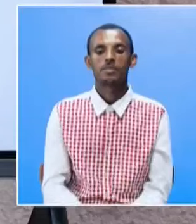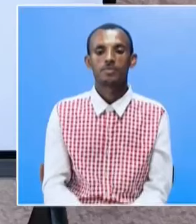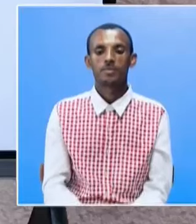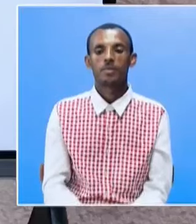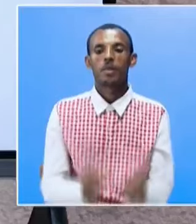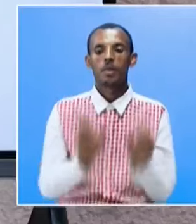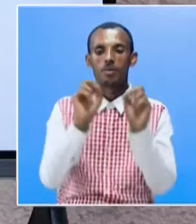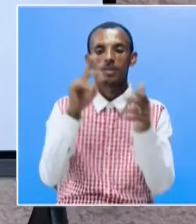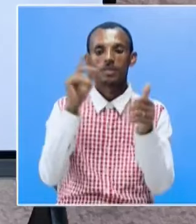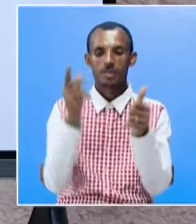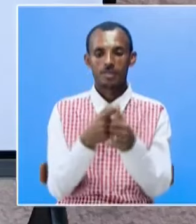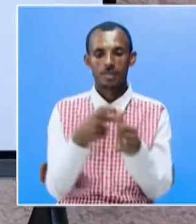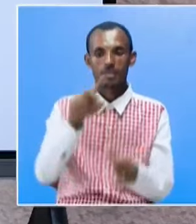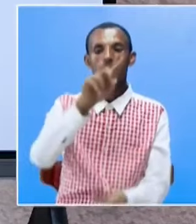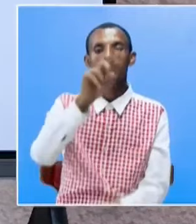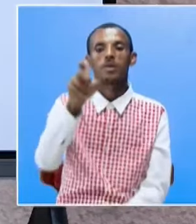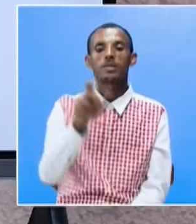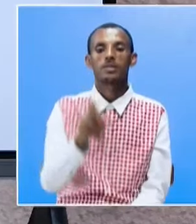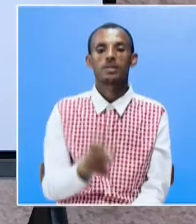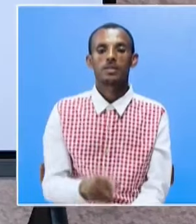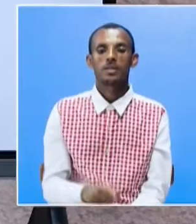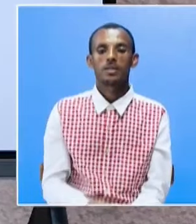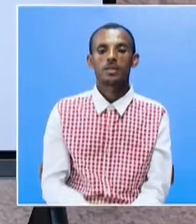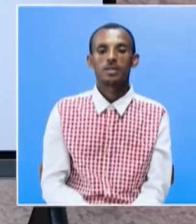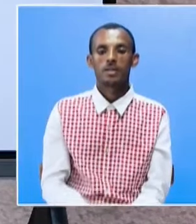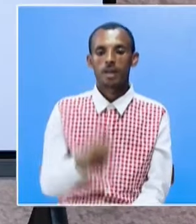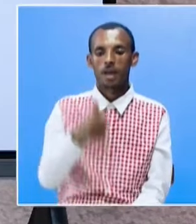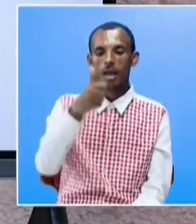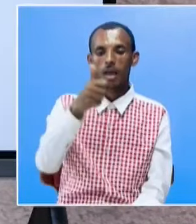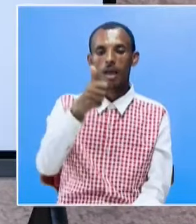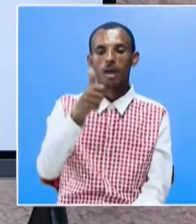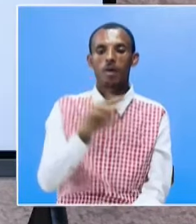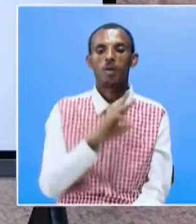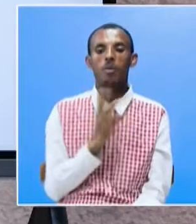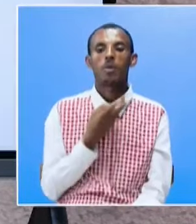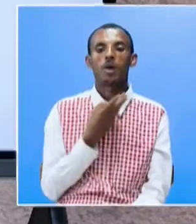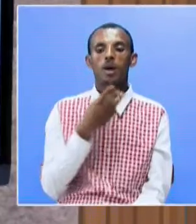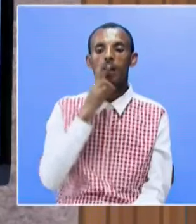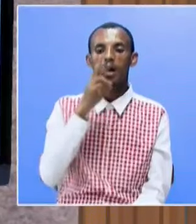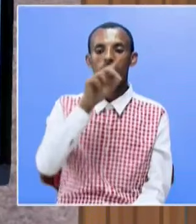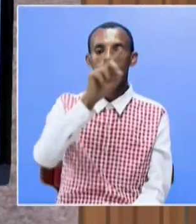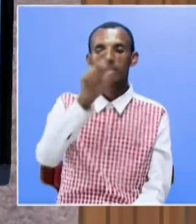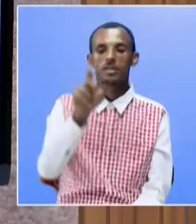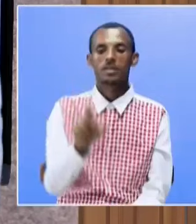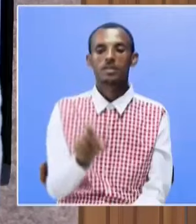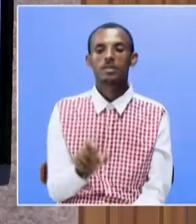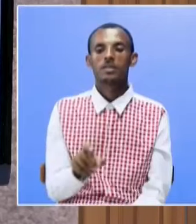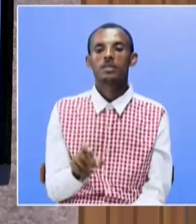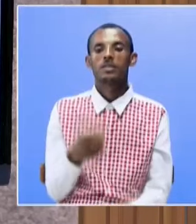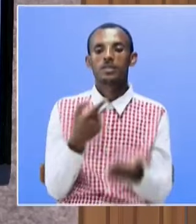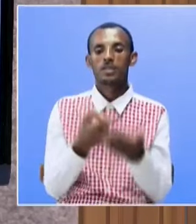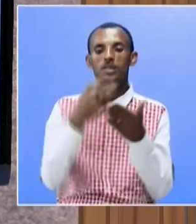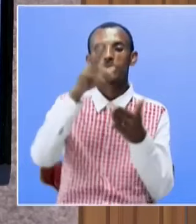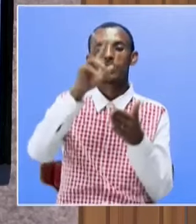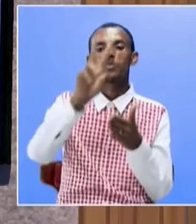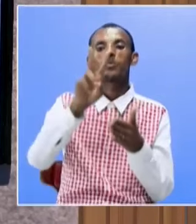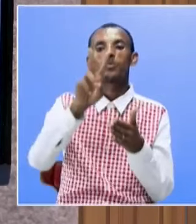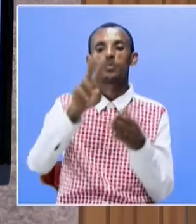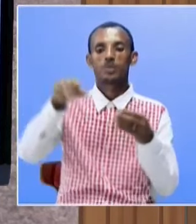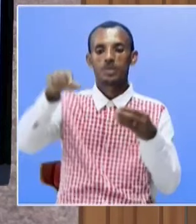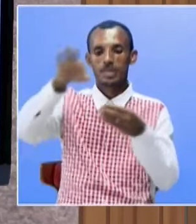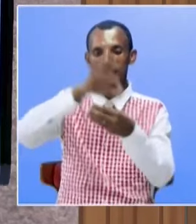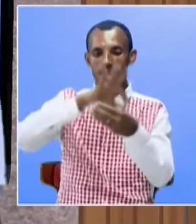Okay, in the first question A, we are asked whether these two